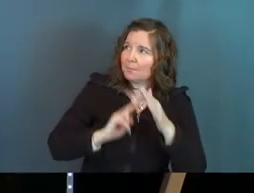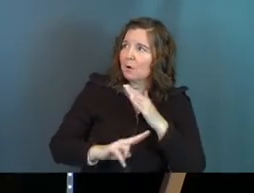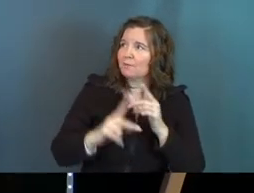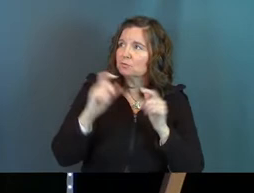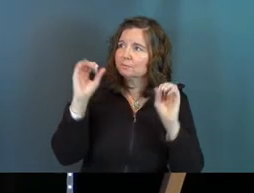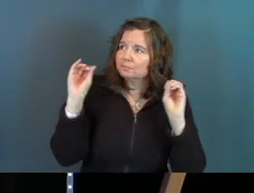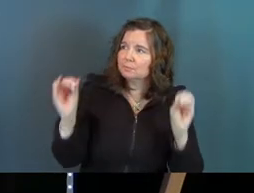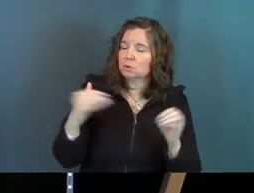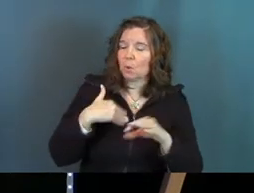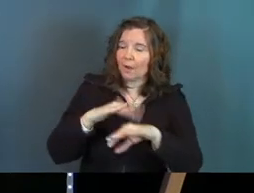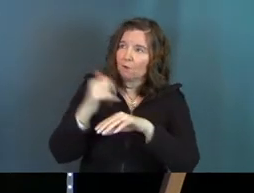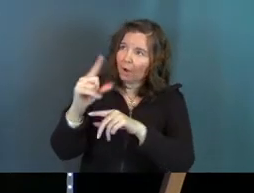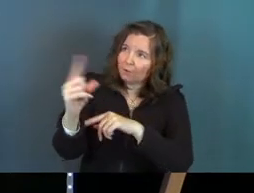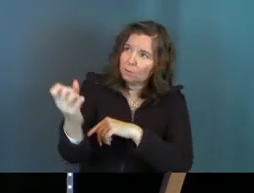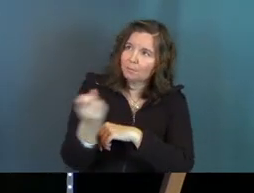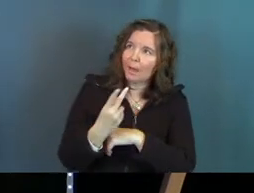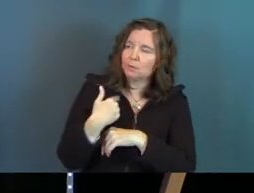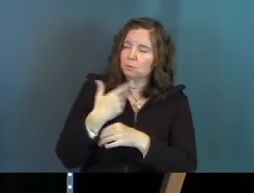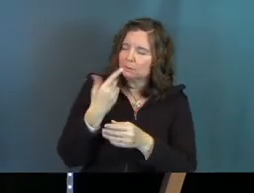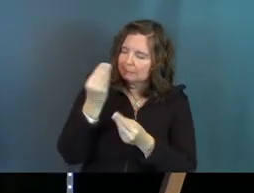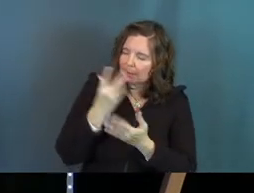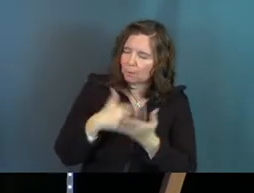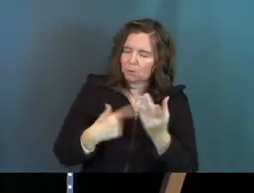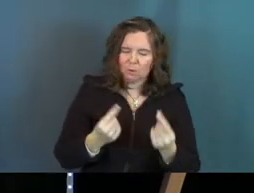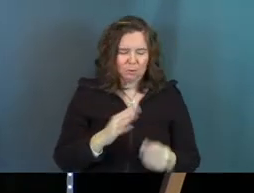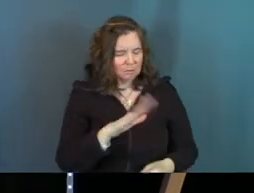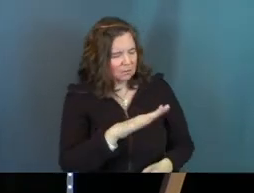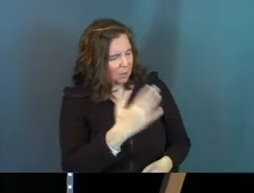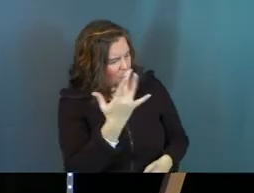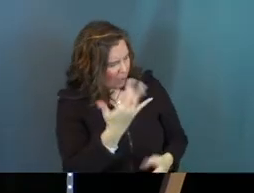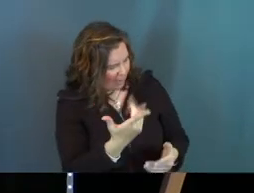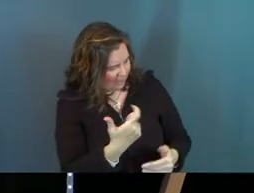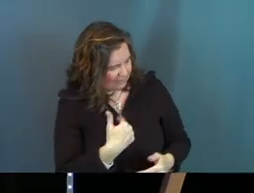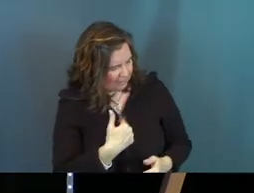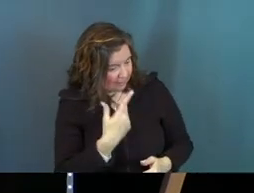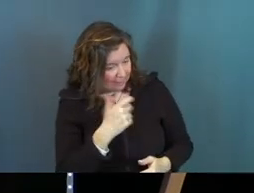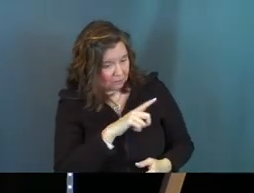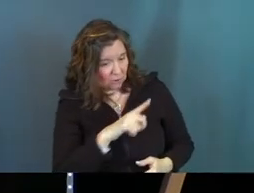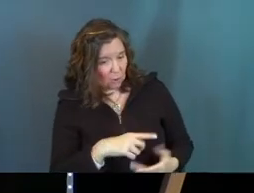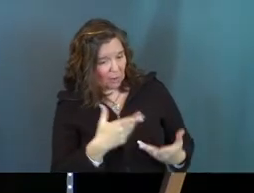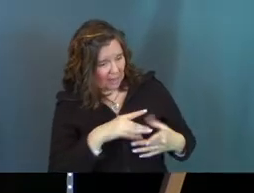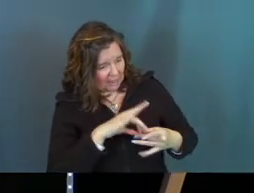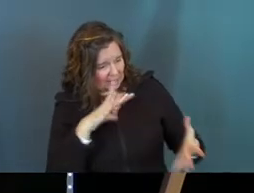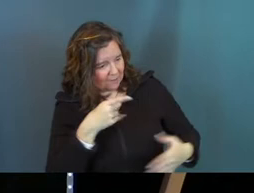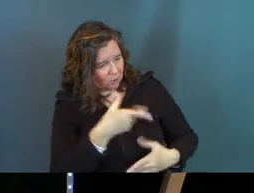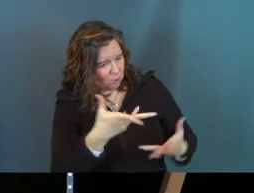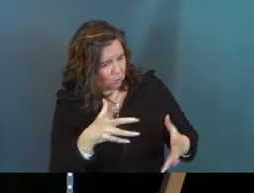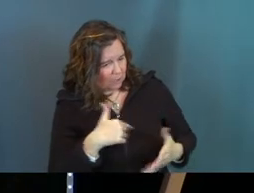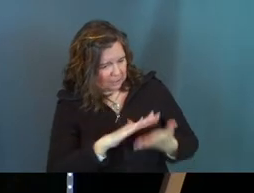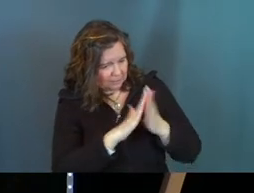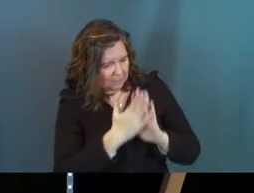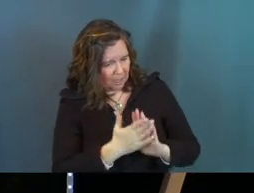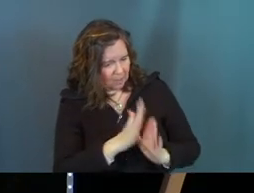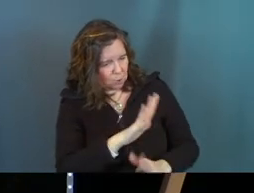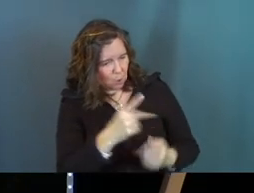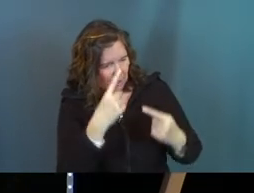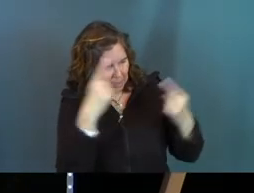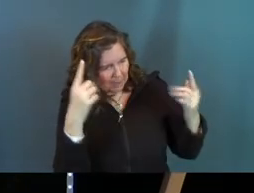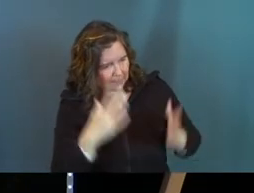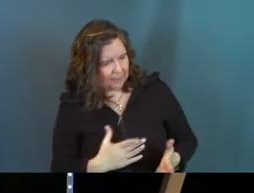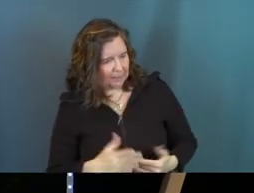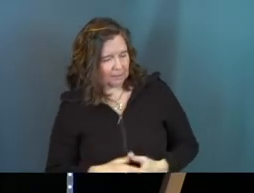dreams. So I've called for you to tell me what to do. But Samuel replied, why ask me since the Lord has left you and has become your